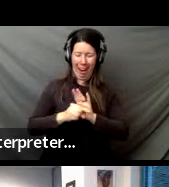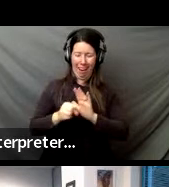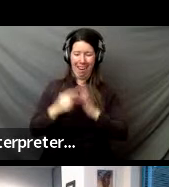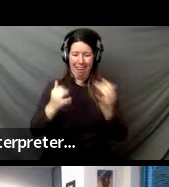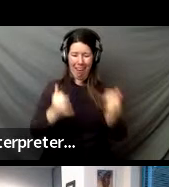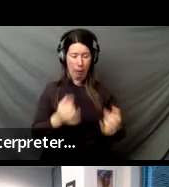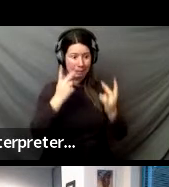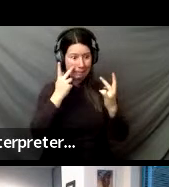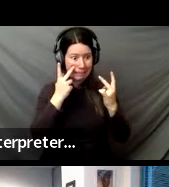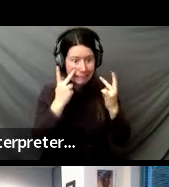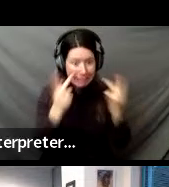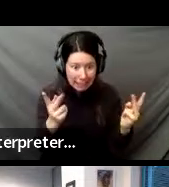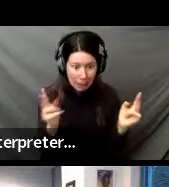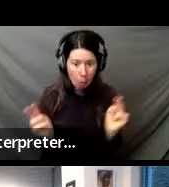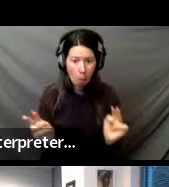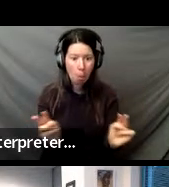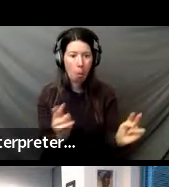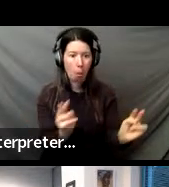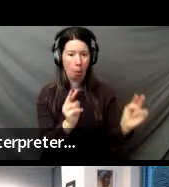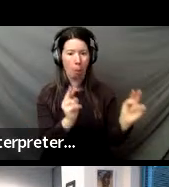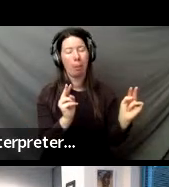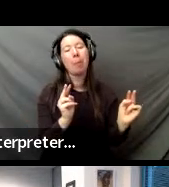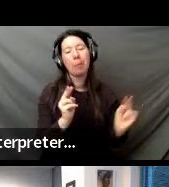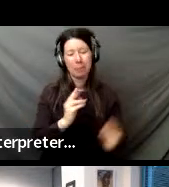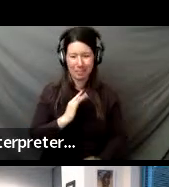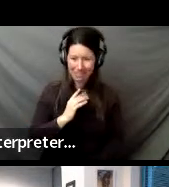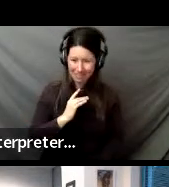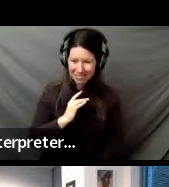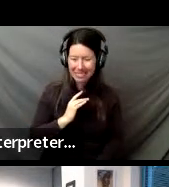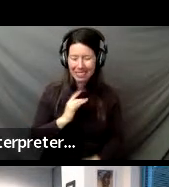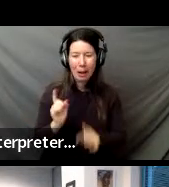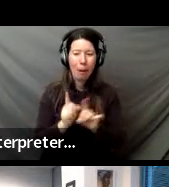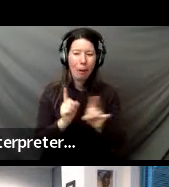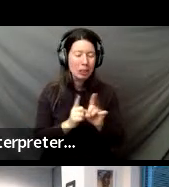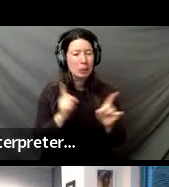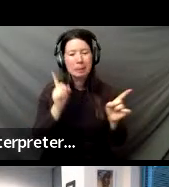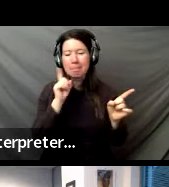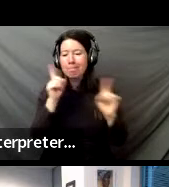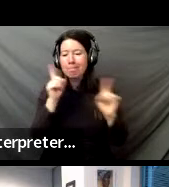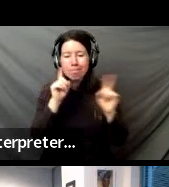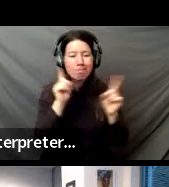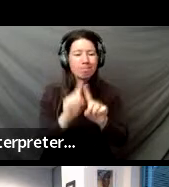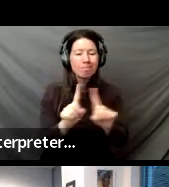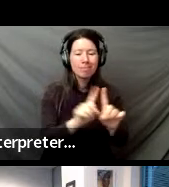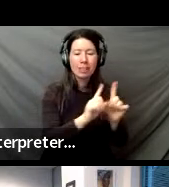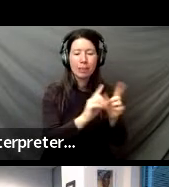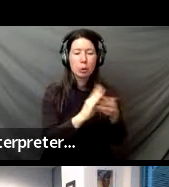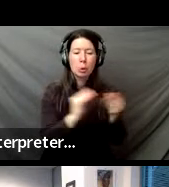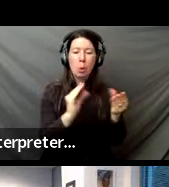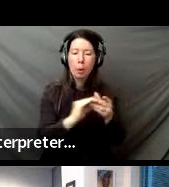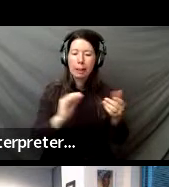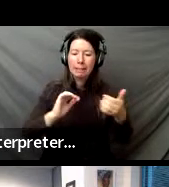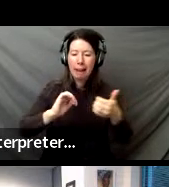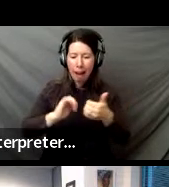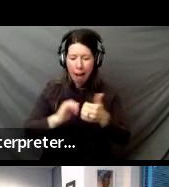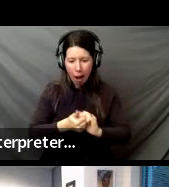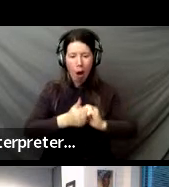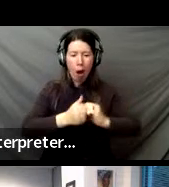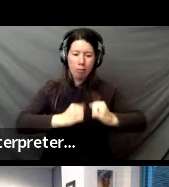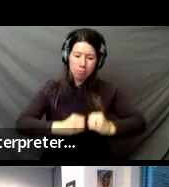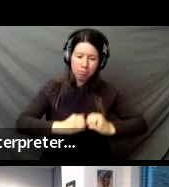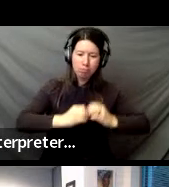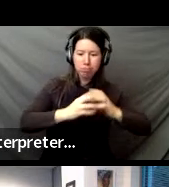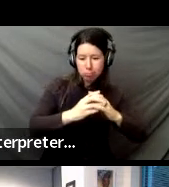to be able to see it and to hear all of the stories about how it was done and all